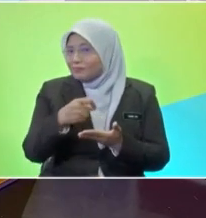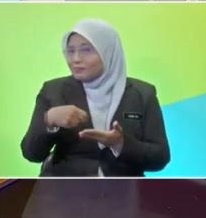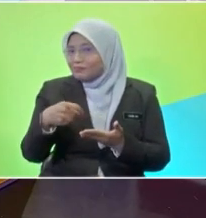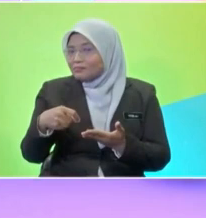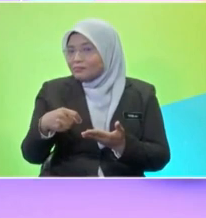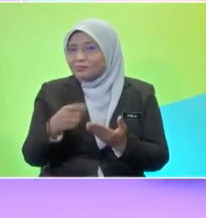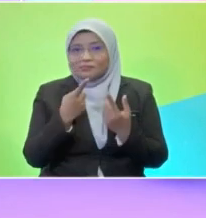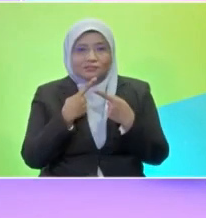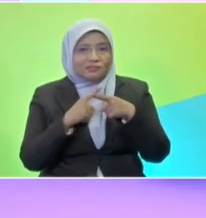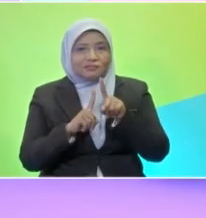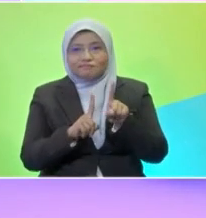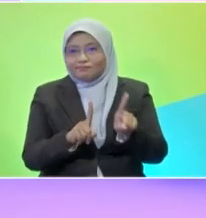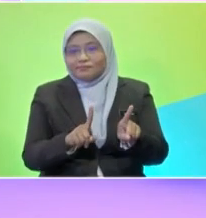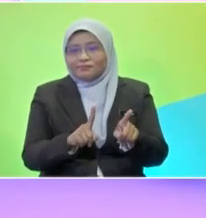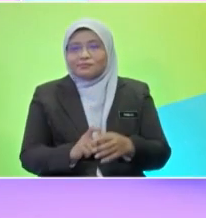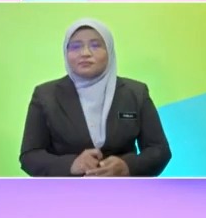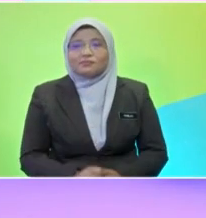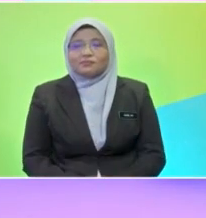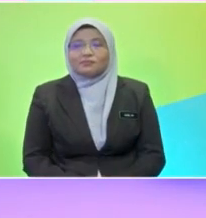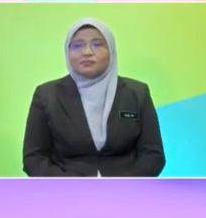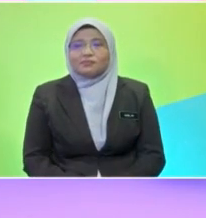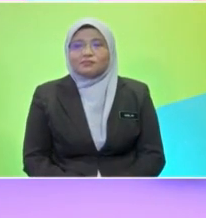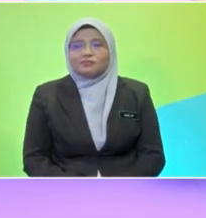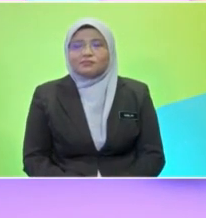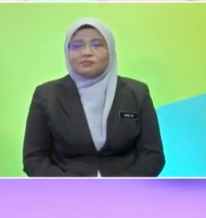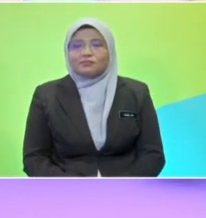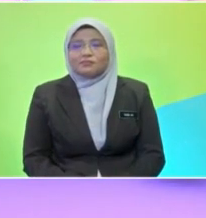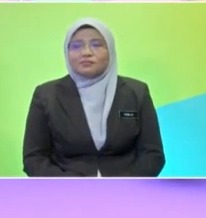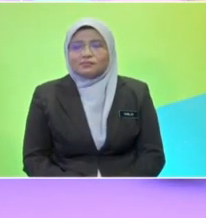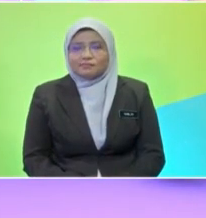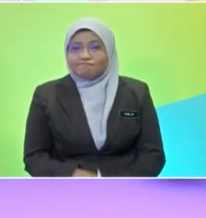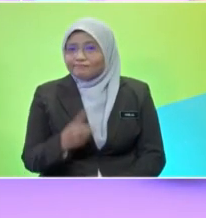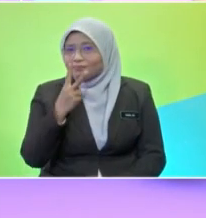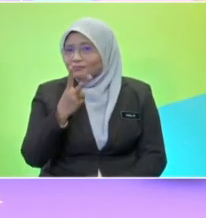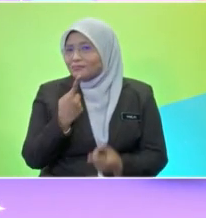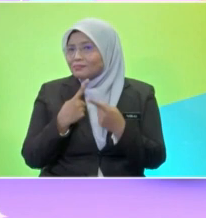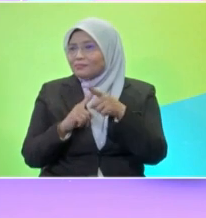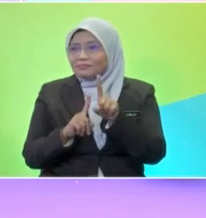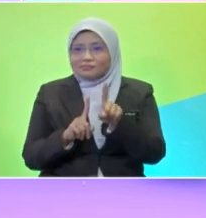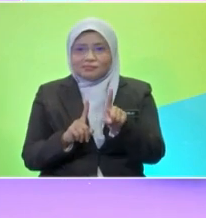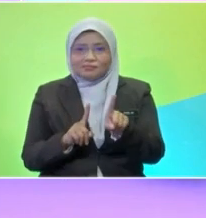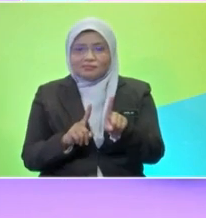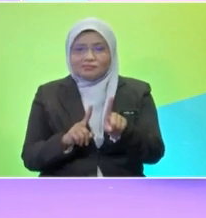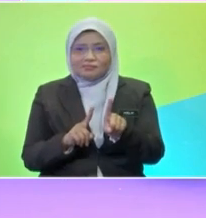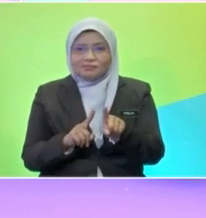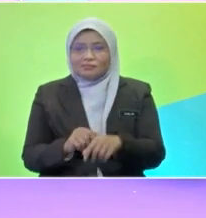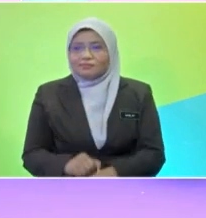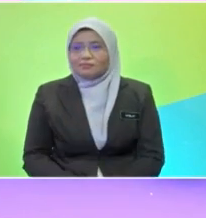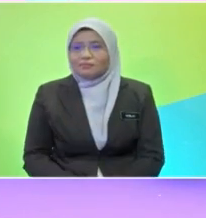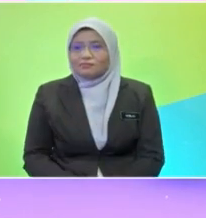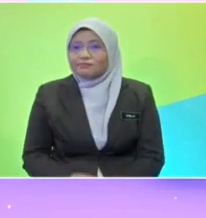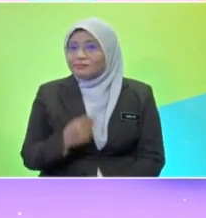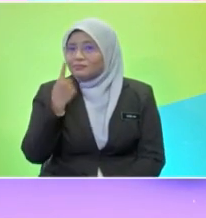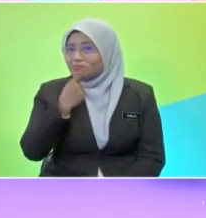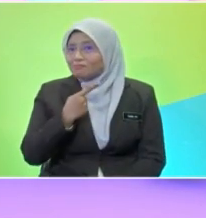their thoughts on the whiteboard. Are they ready, Mr. Carl? Maybe. So let's hear maybe from Takif.